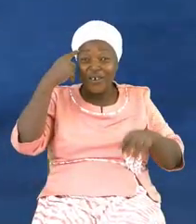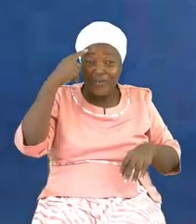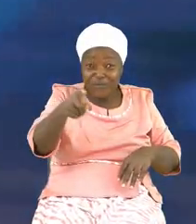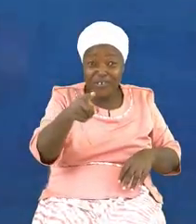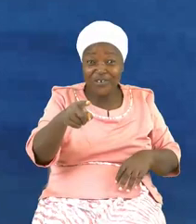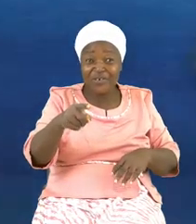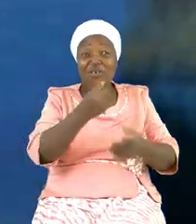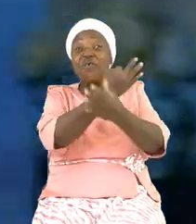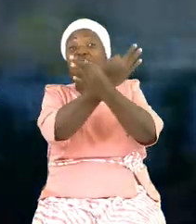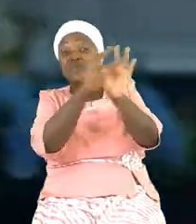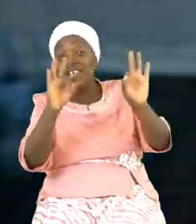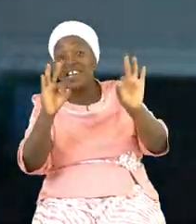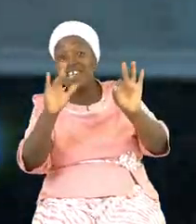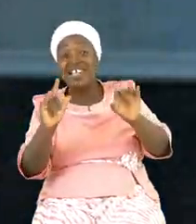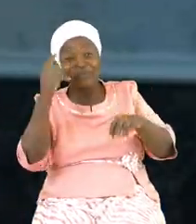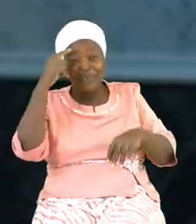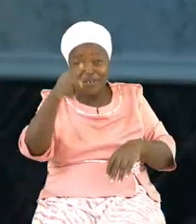charge. For you.